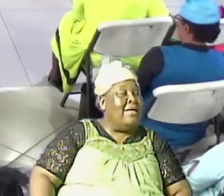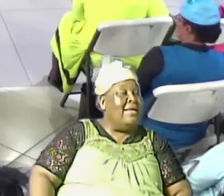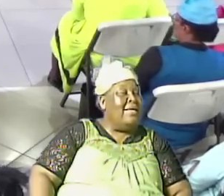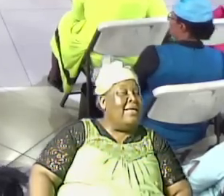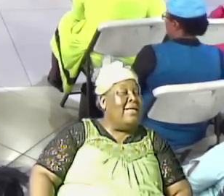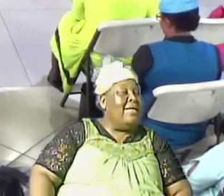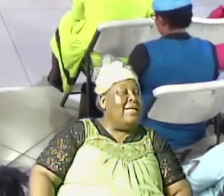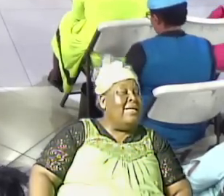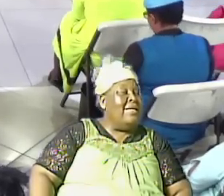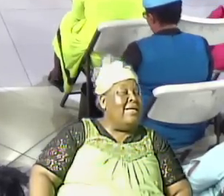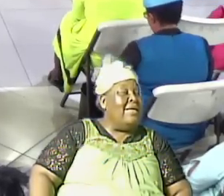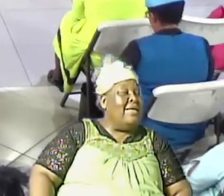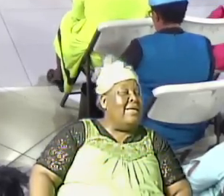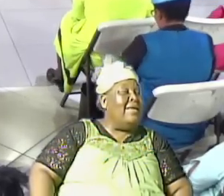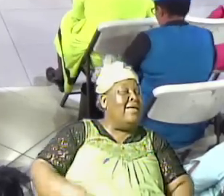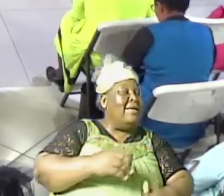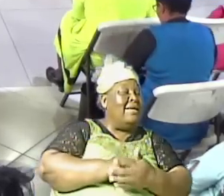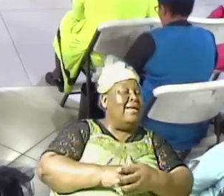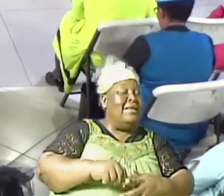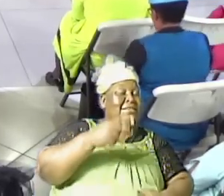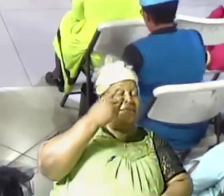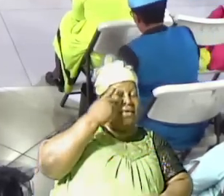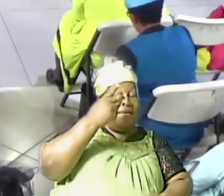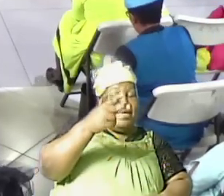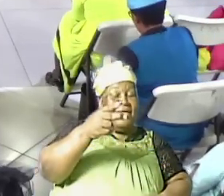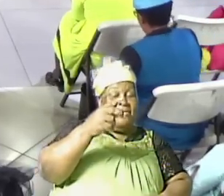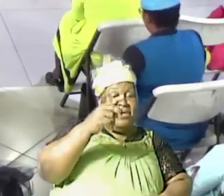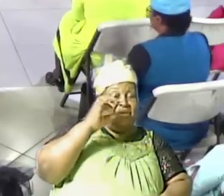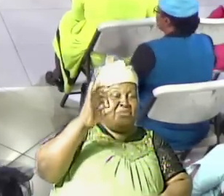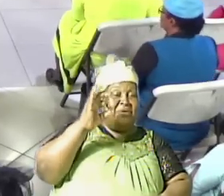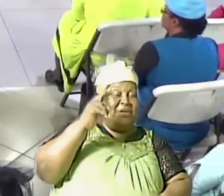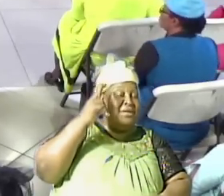So take your eye off the preacher and listen to the word.